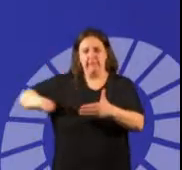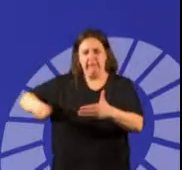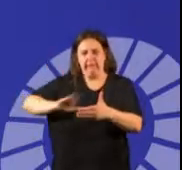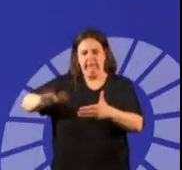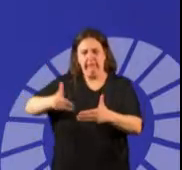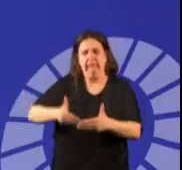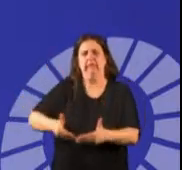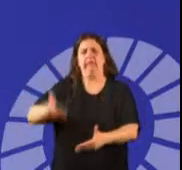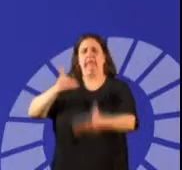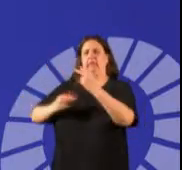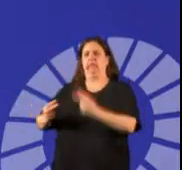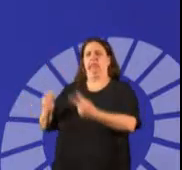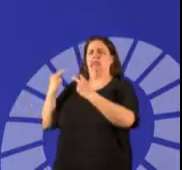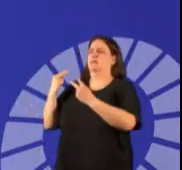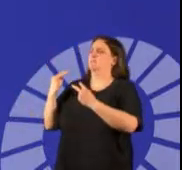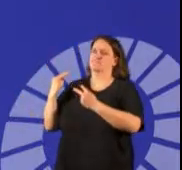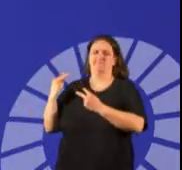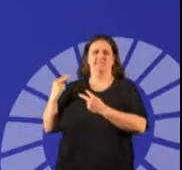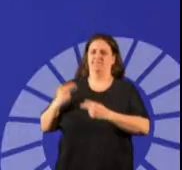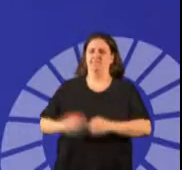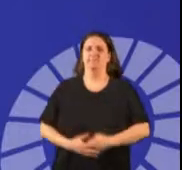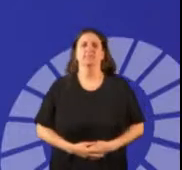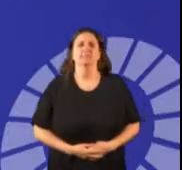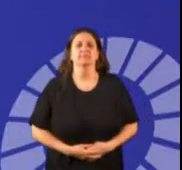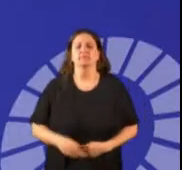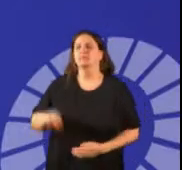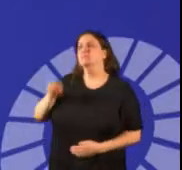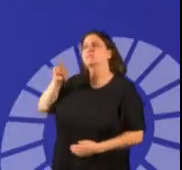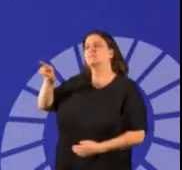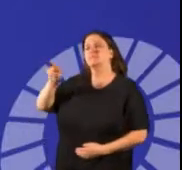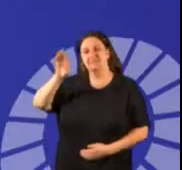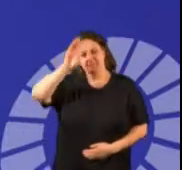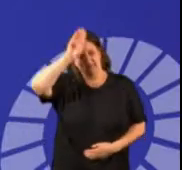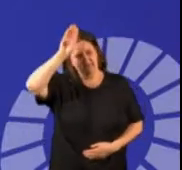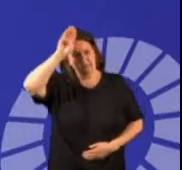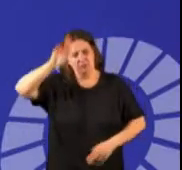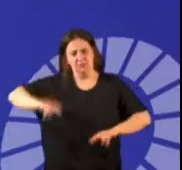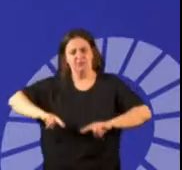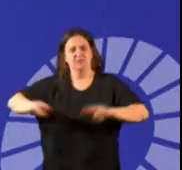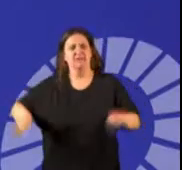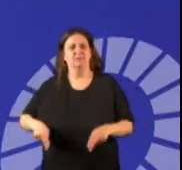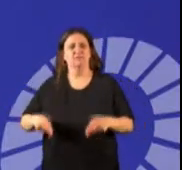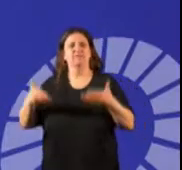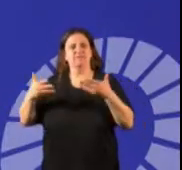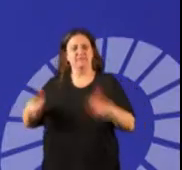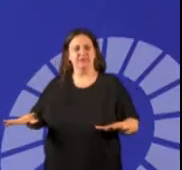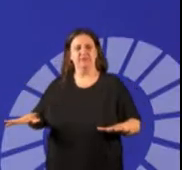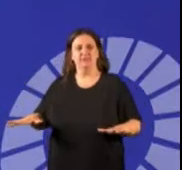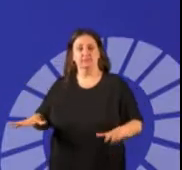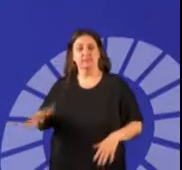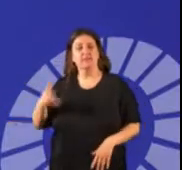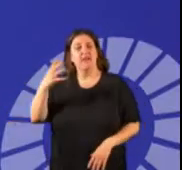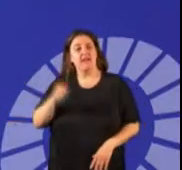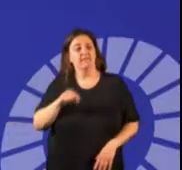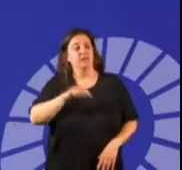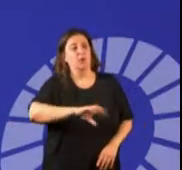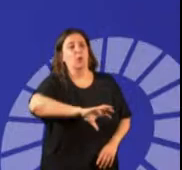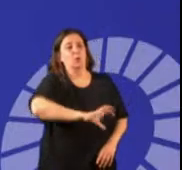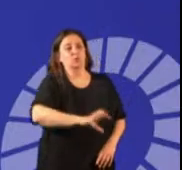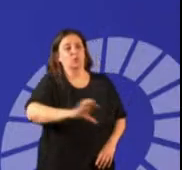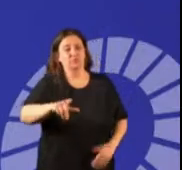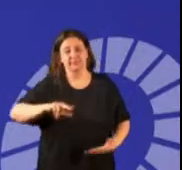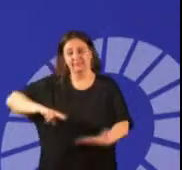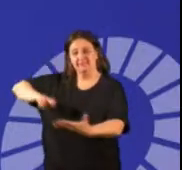yet ratified the convention. Others are talking about getting out of it, and this is totally